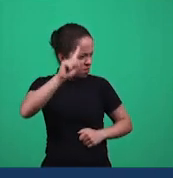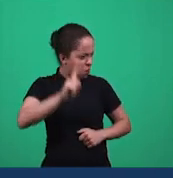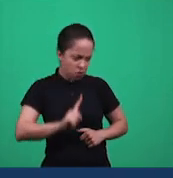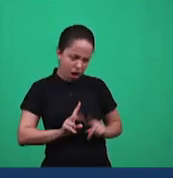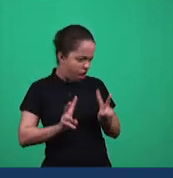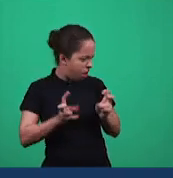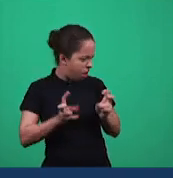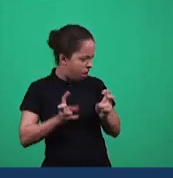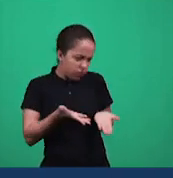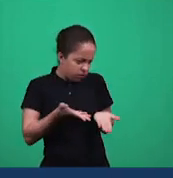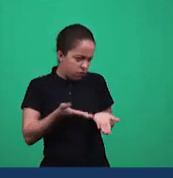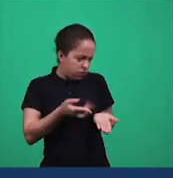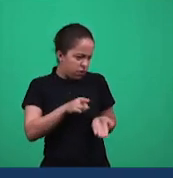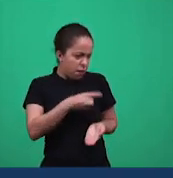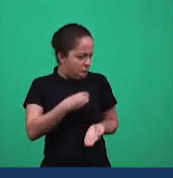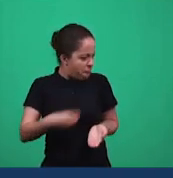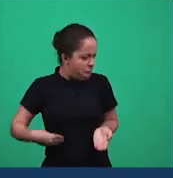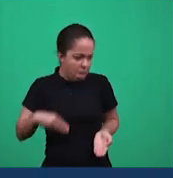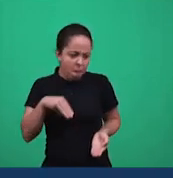things?